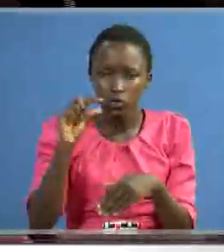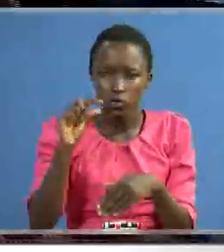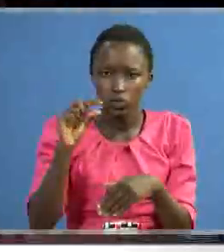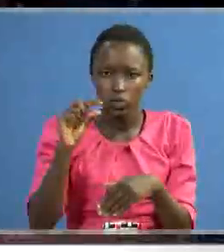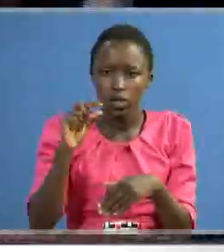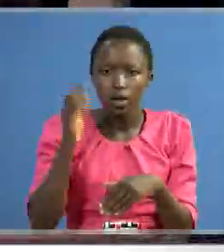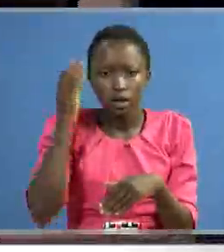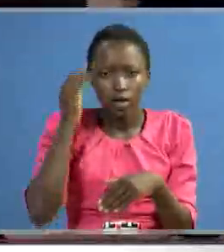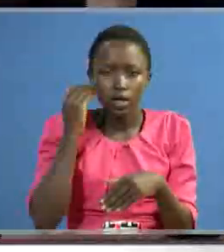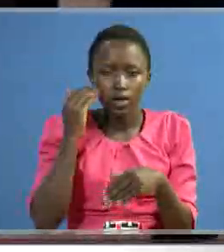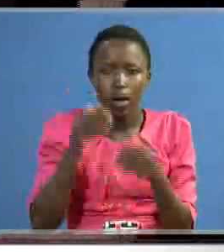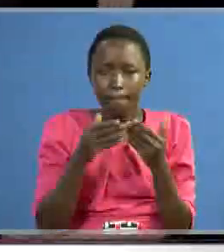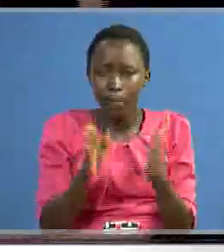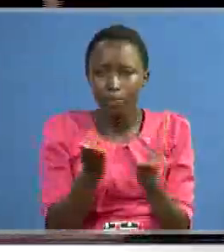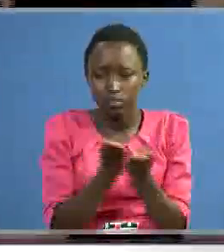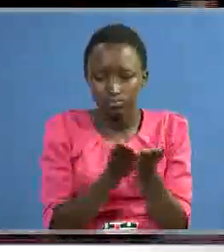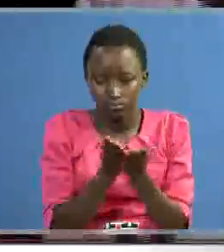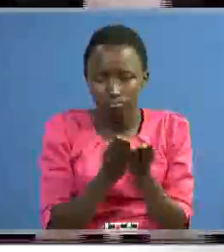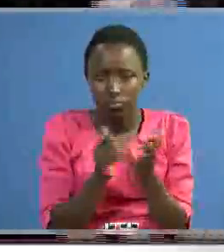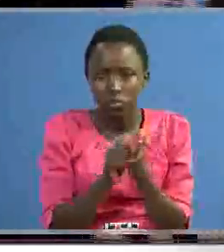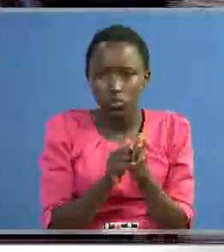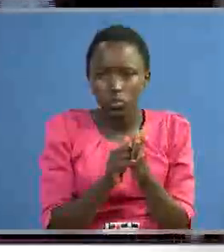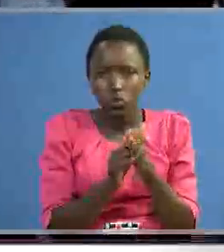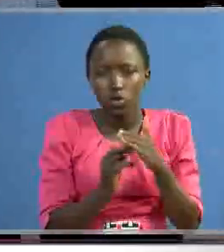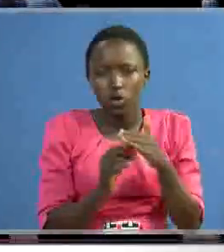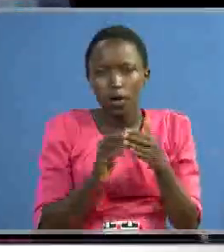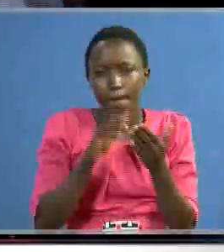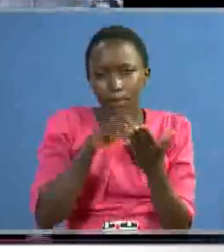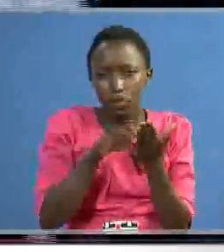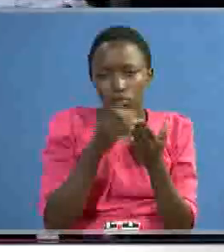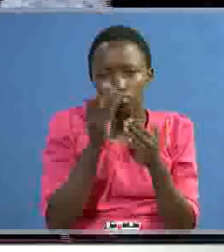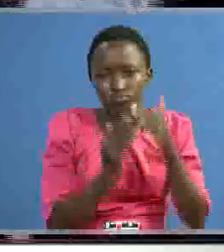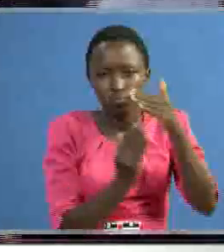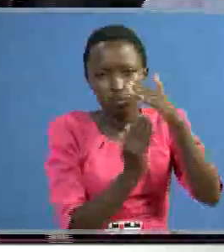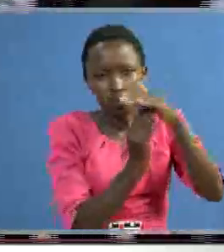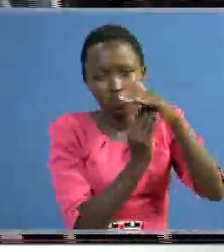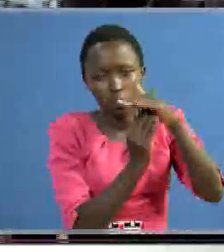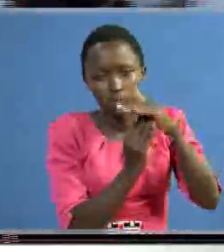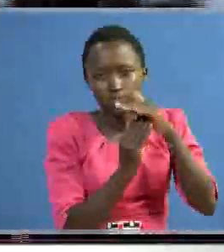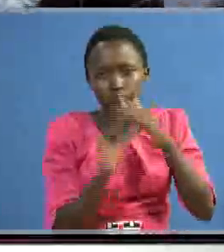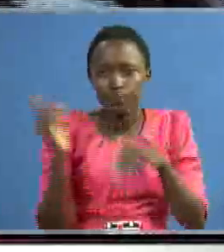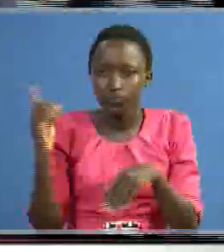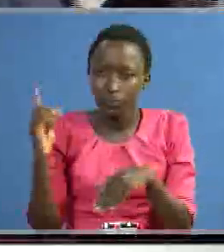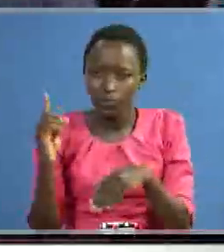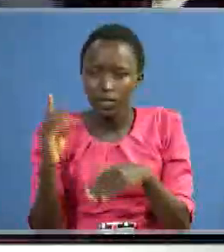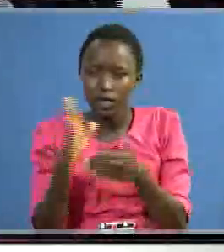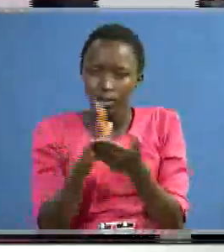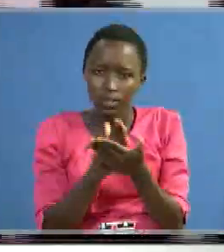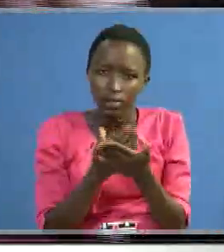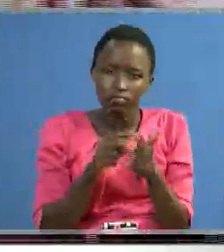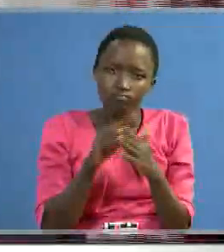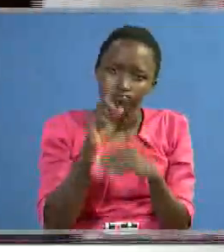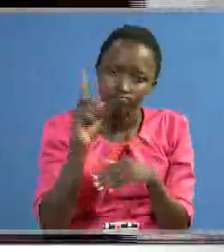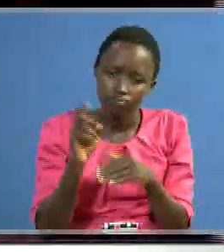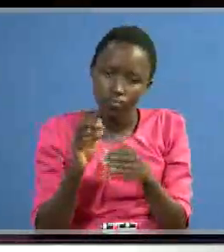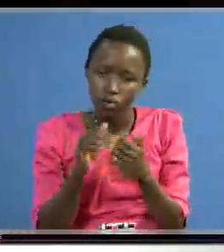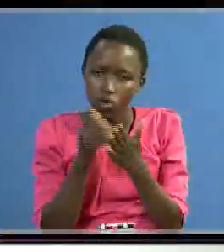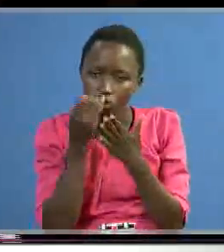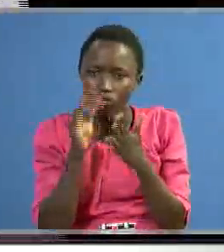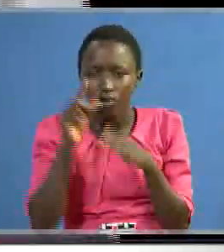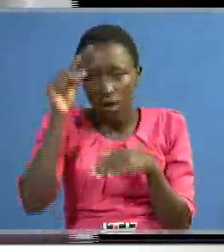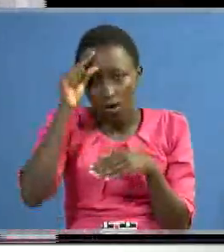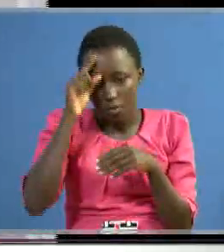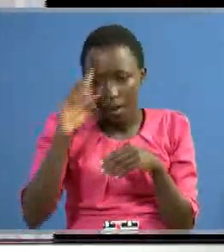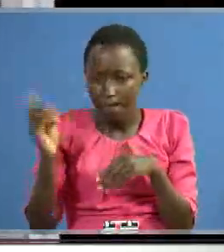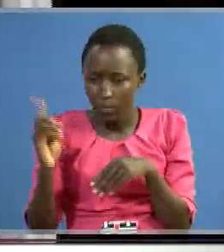Public Service a mandate that elevated him towards him the position of a prime minister some statutory regulations among government